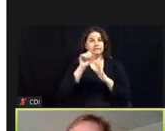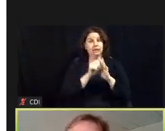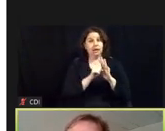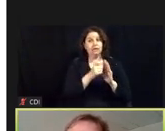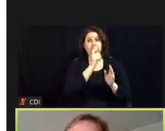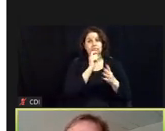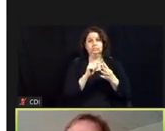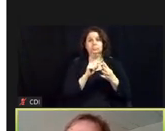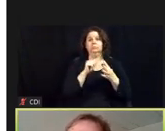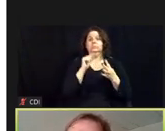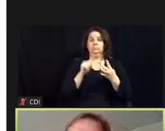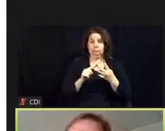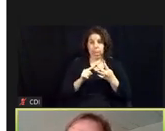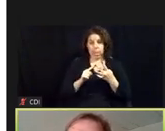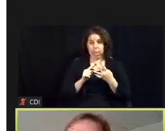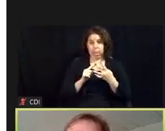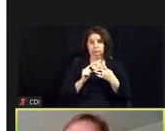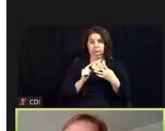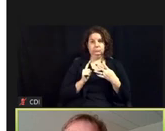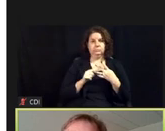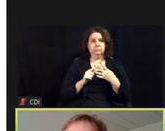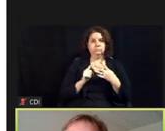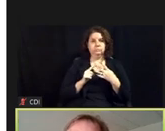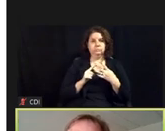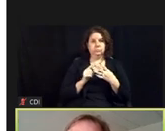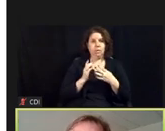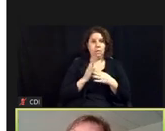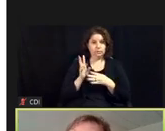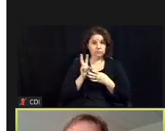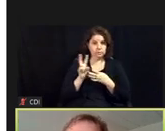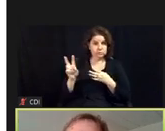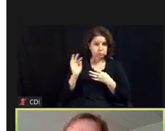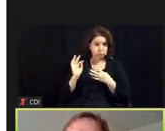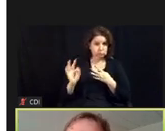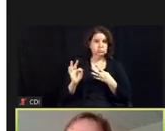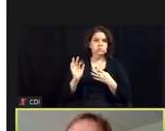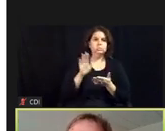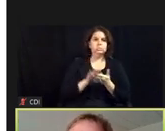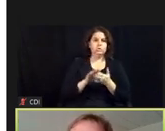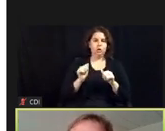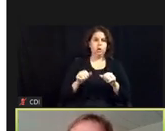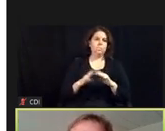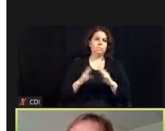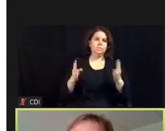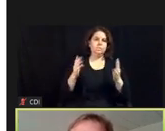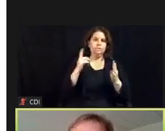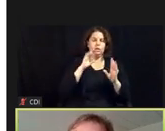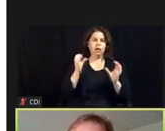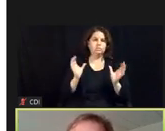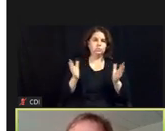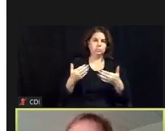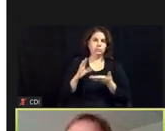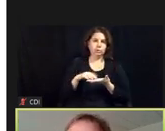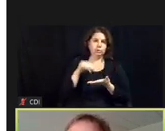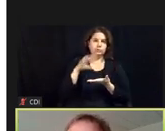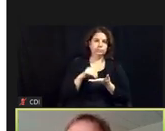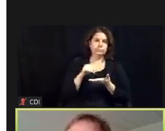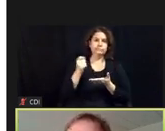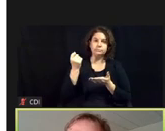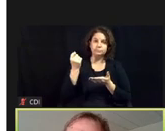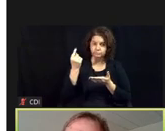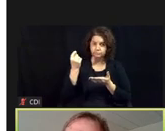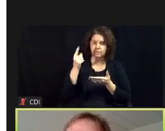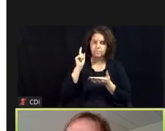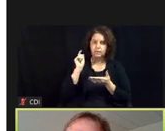red, schools can open to classroom-based learning after they've submitted the school site-specific protection plan to Marin County Public